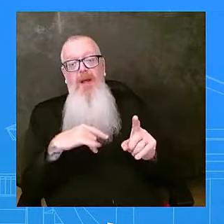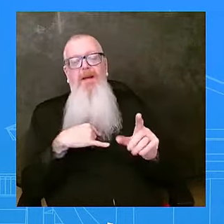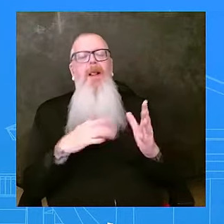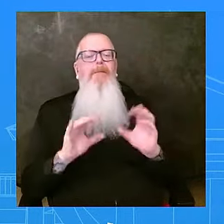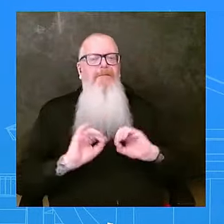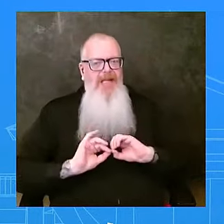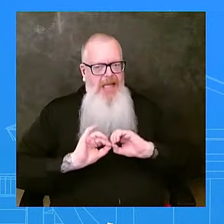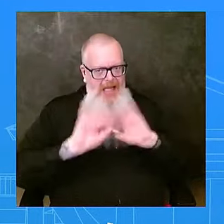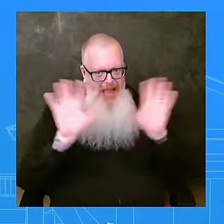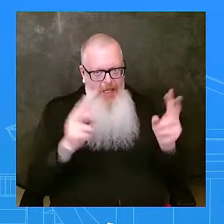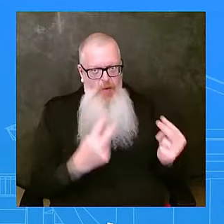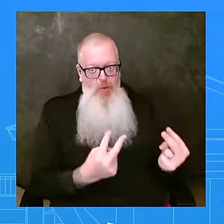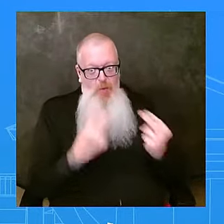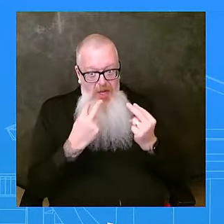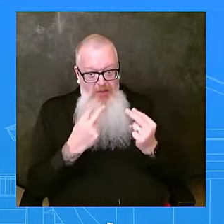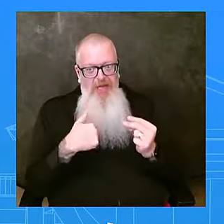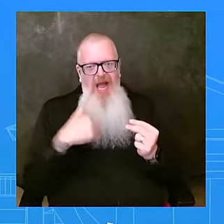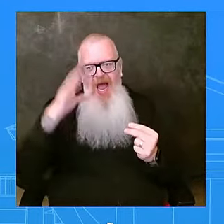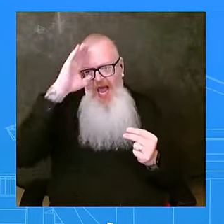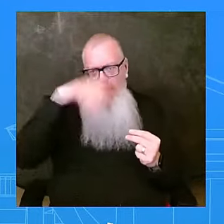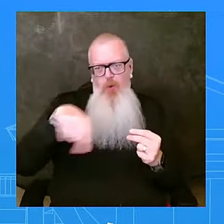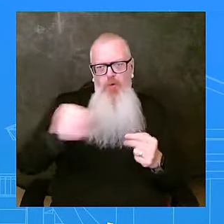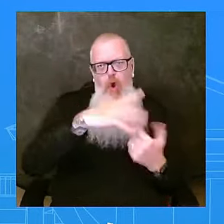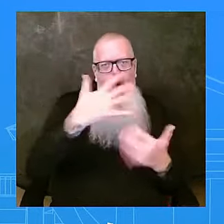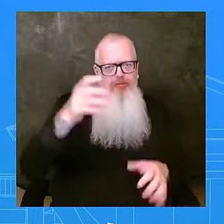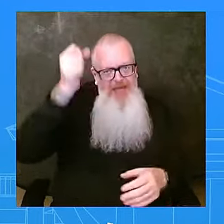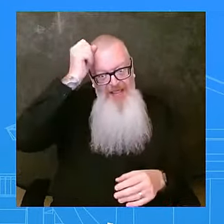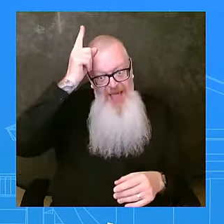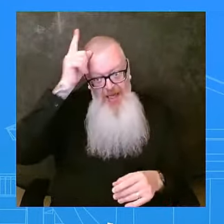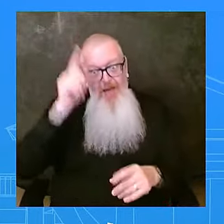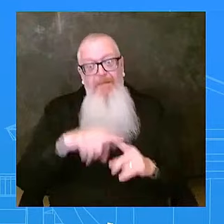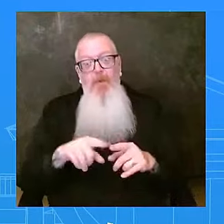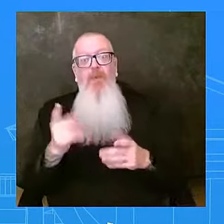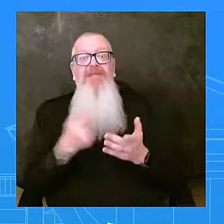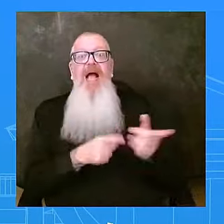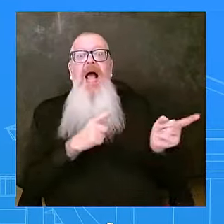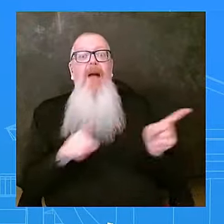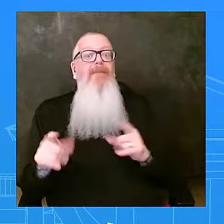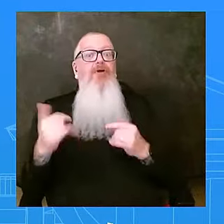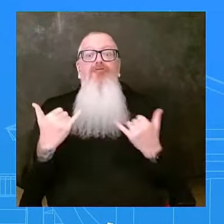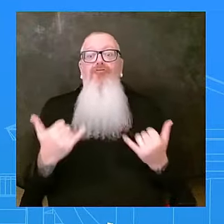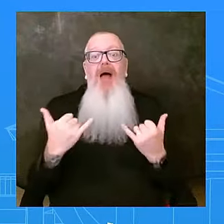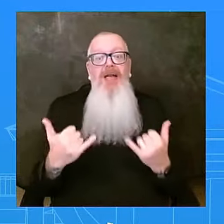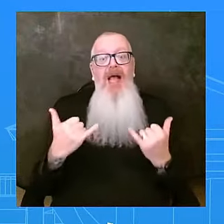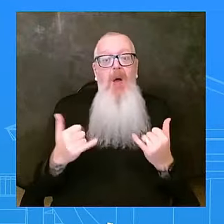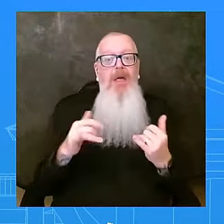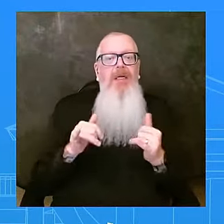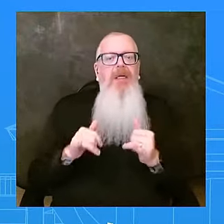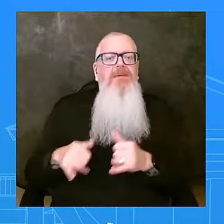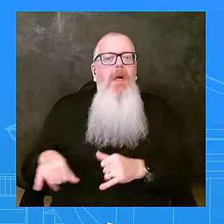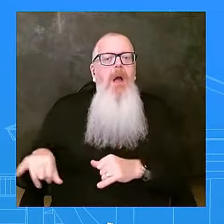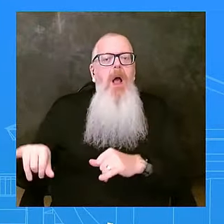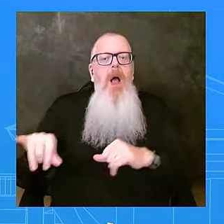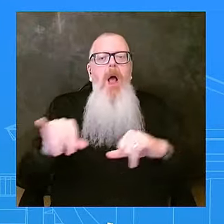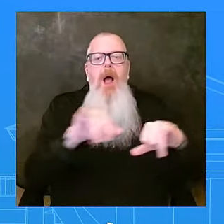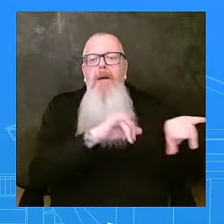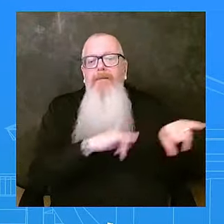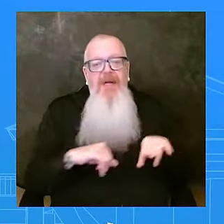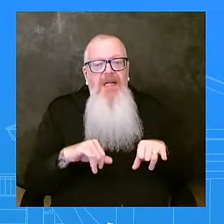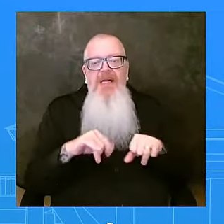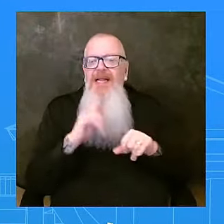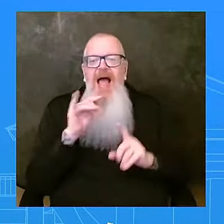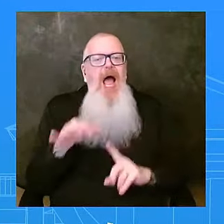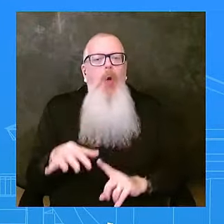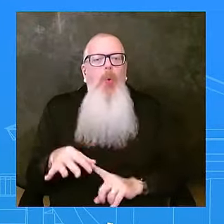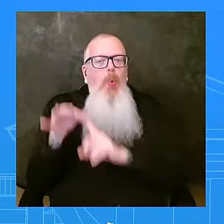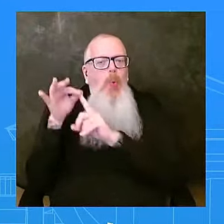this. What is happening right now is common. It is not unusual. It is something that every administration at this point, who